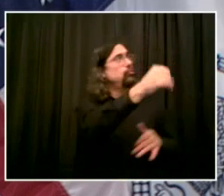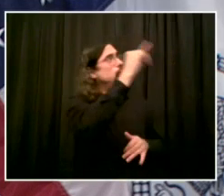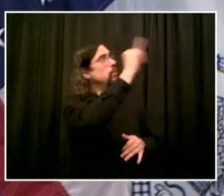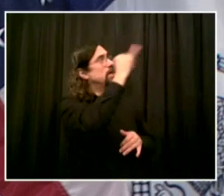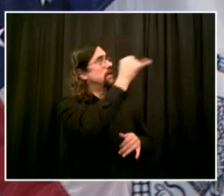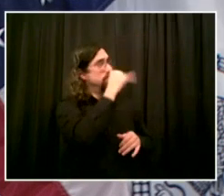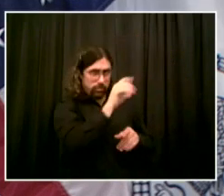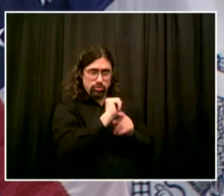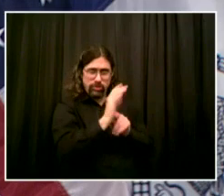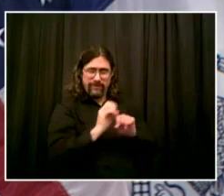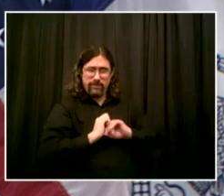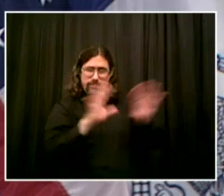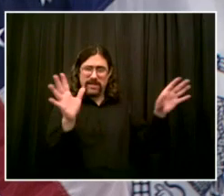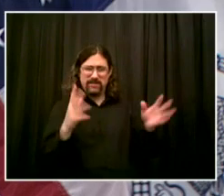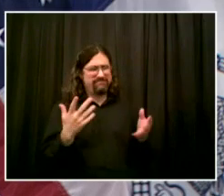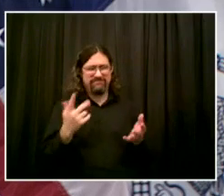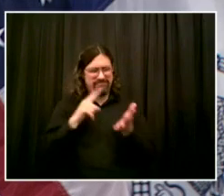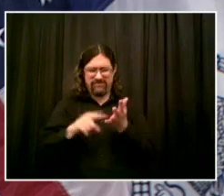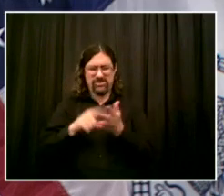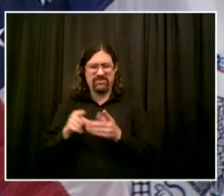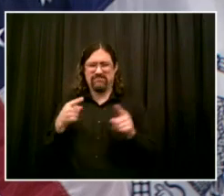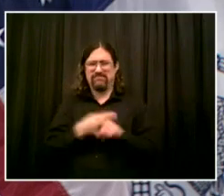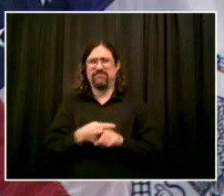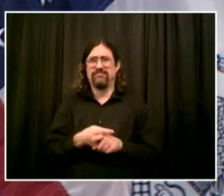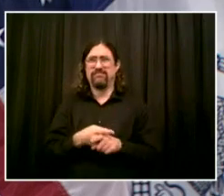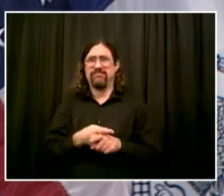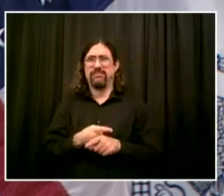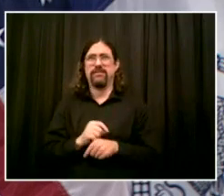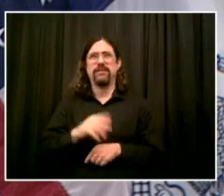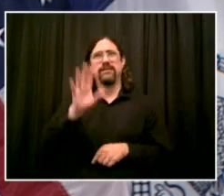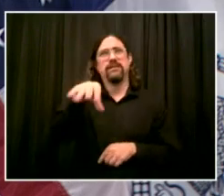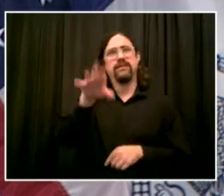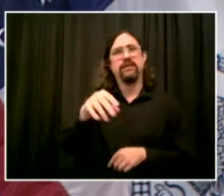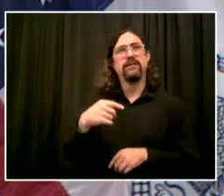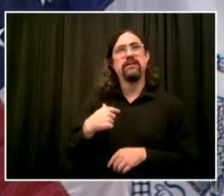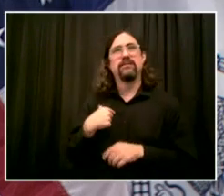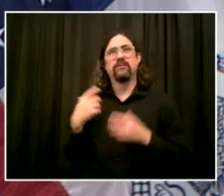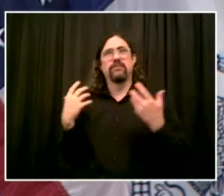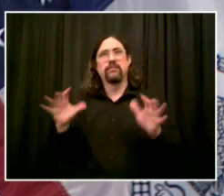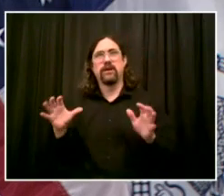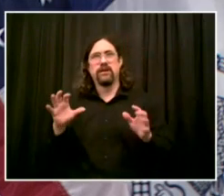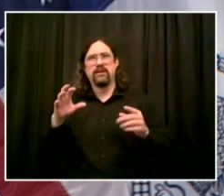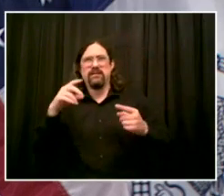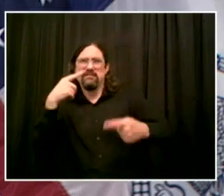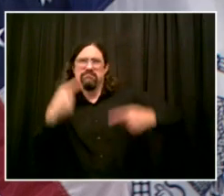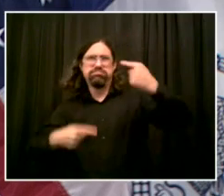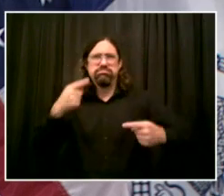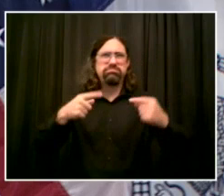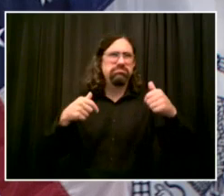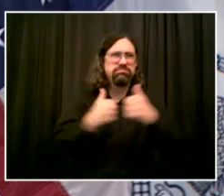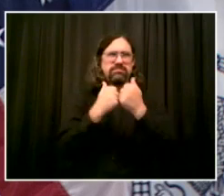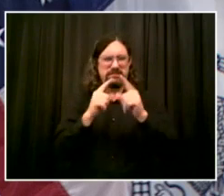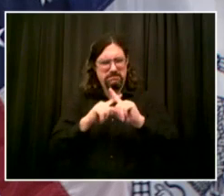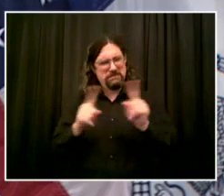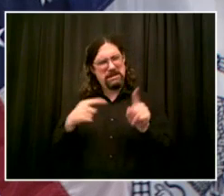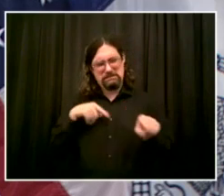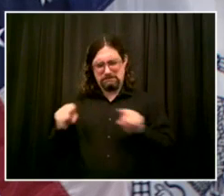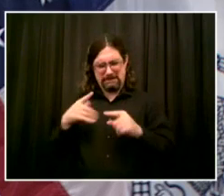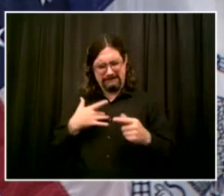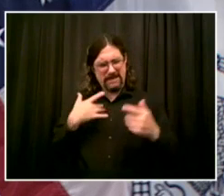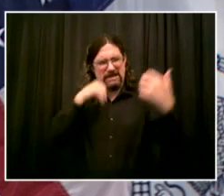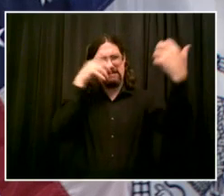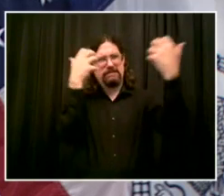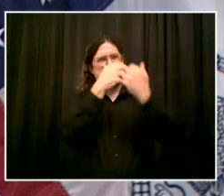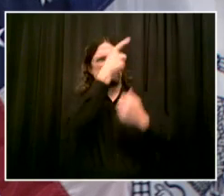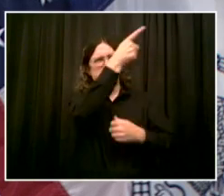growth of these jobs? Look, Henry, first of all, I respect the state's decisions in the middle of this crisis. And